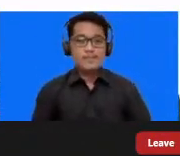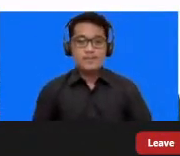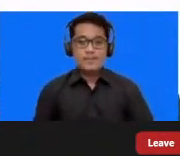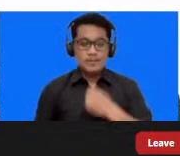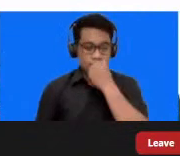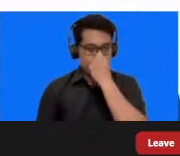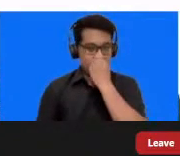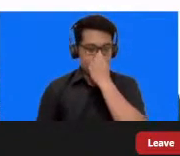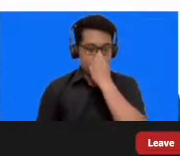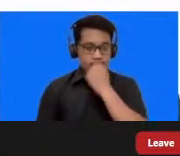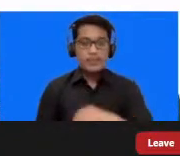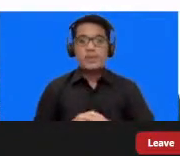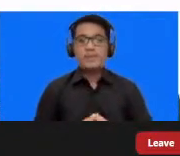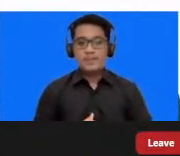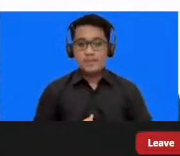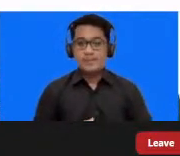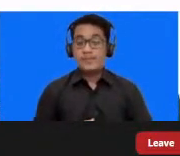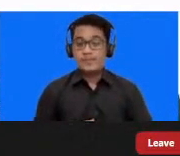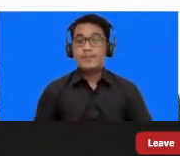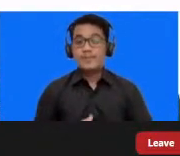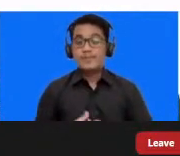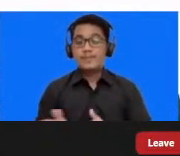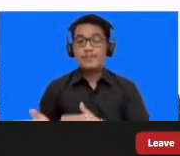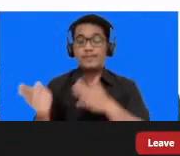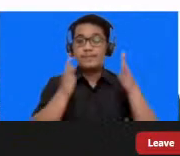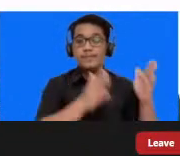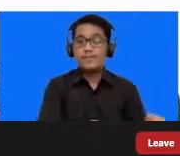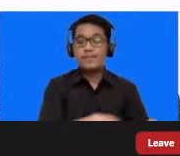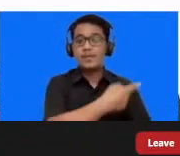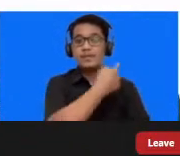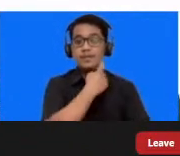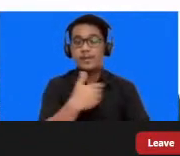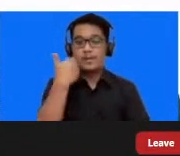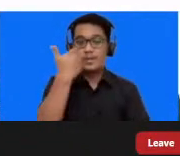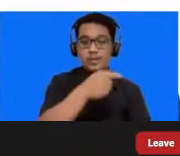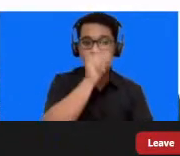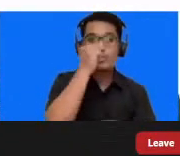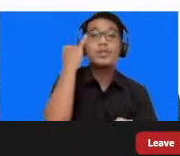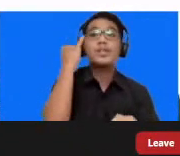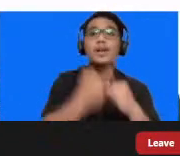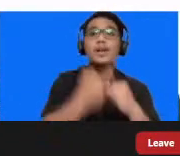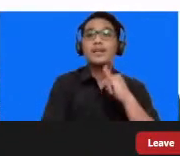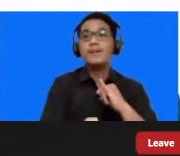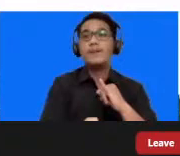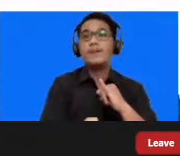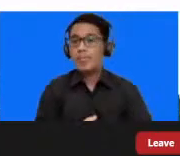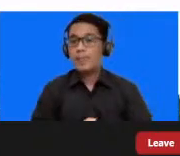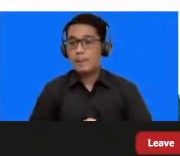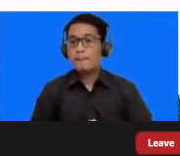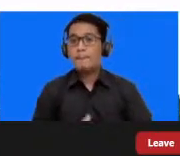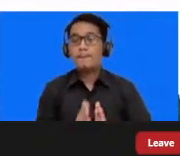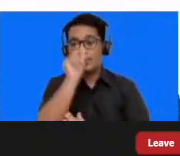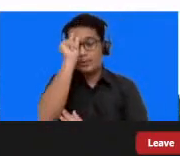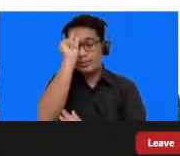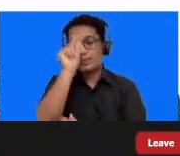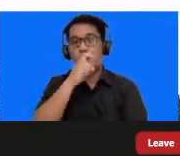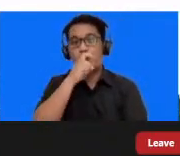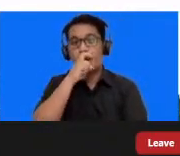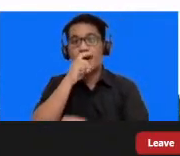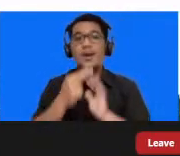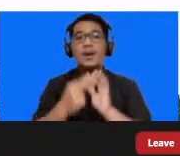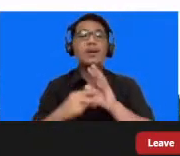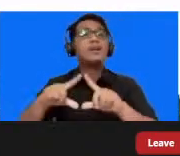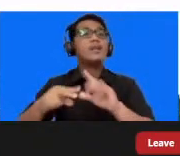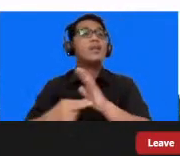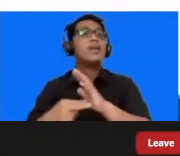Maybe this is the last question for Mr. Nana. Yeah. So, Mr. Nana, how Indonesia